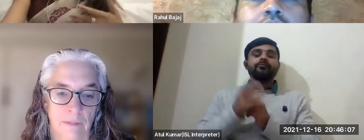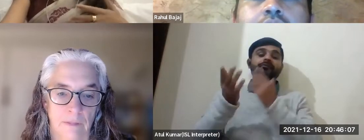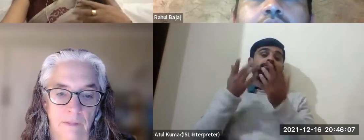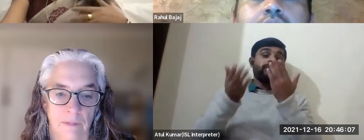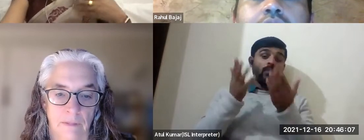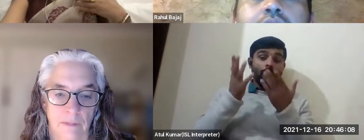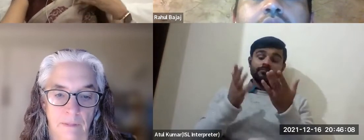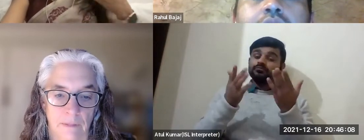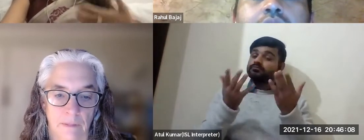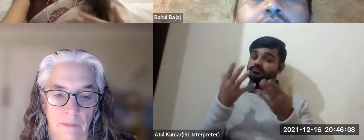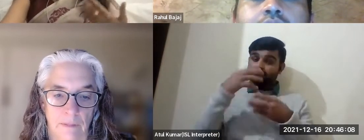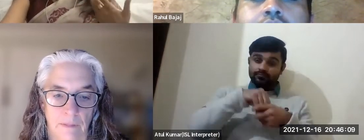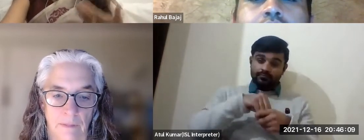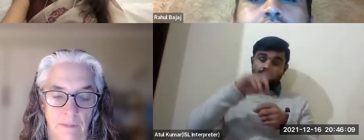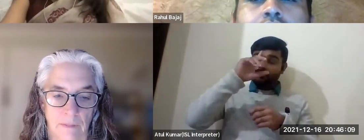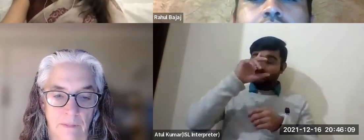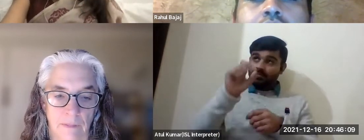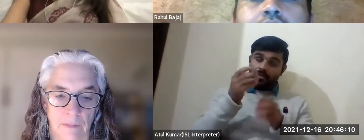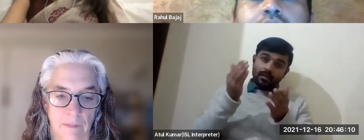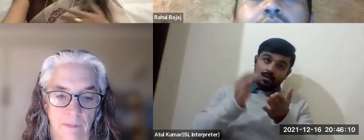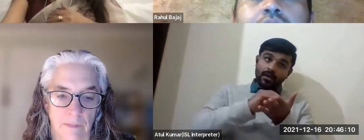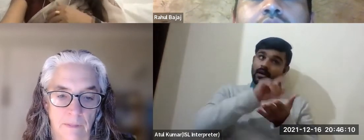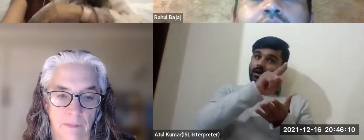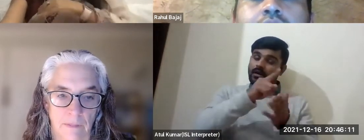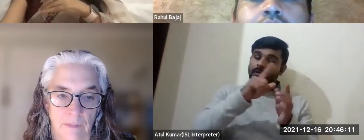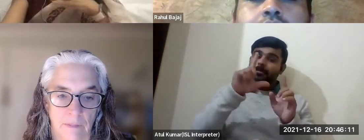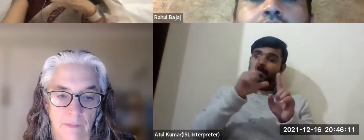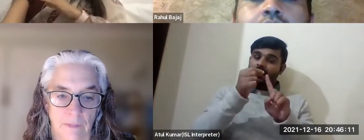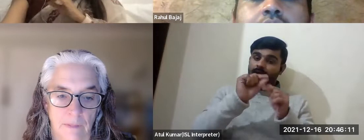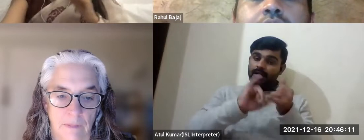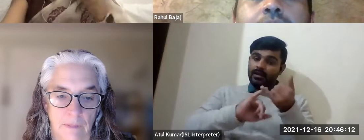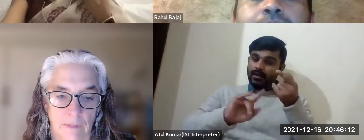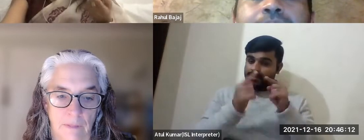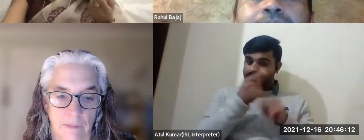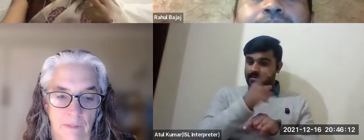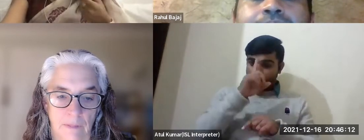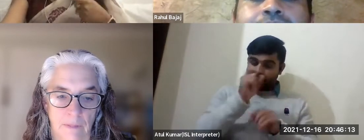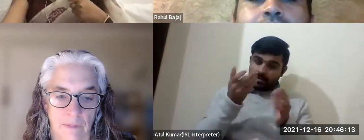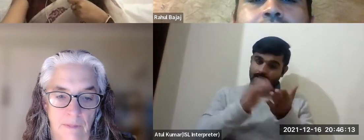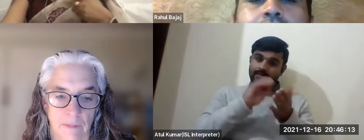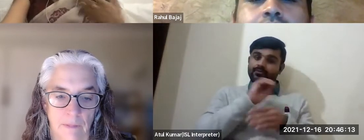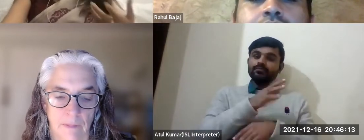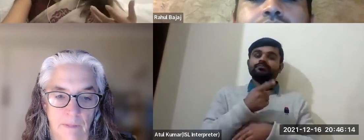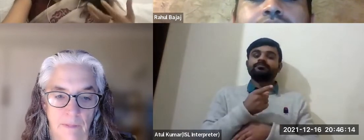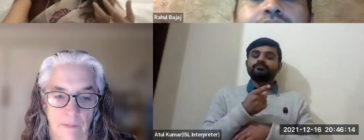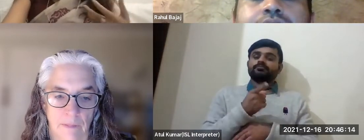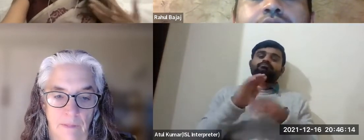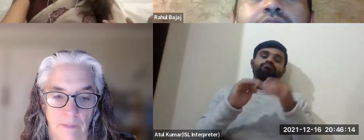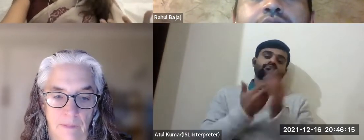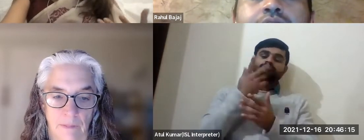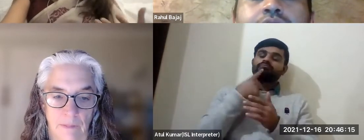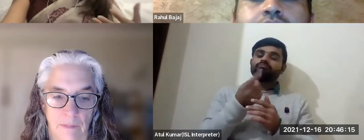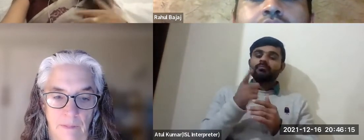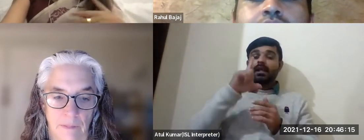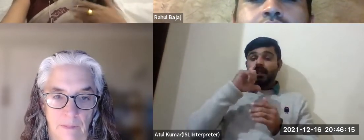that pledge, it's about just reminding them about the pledge, right? And just not, in an offensive way, like